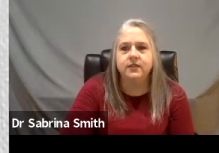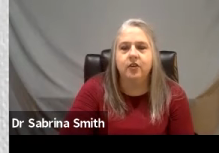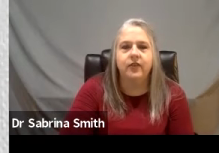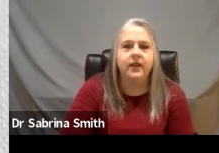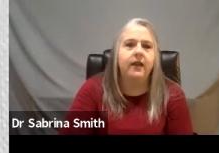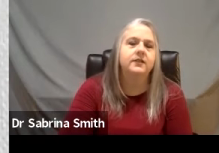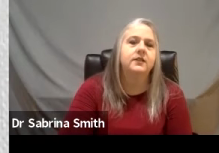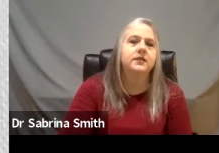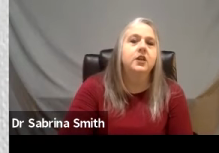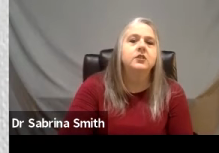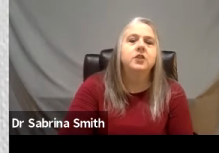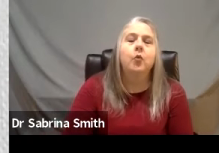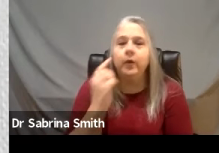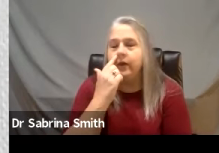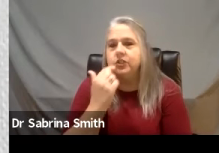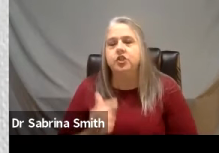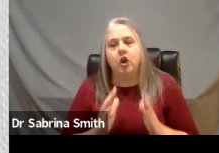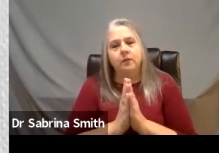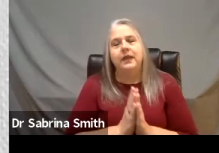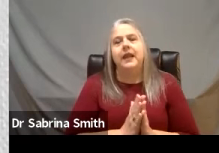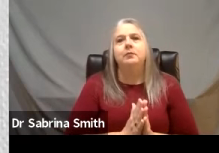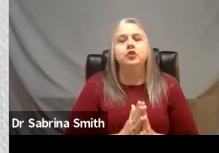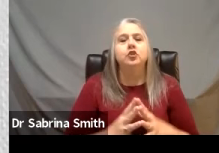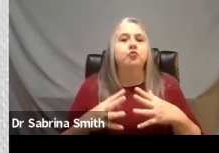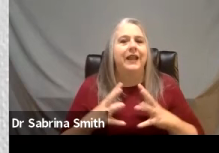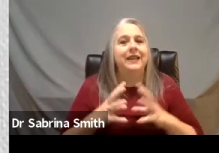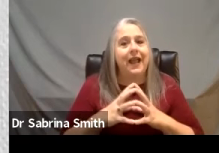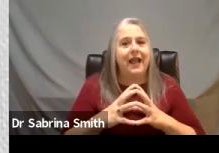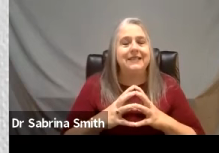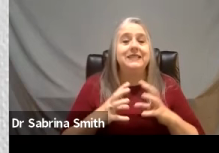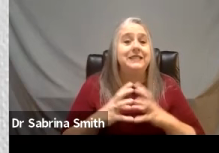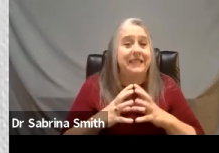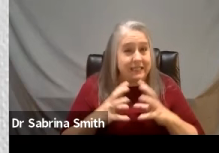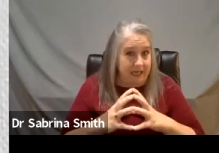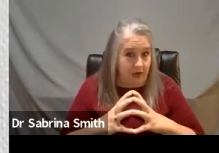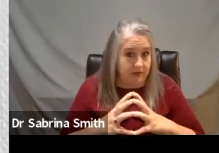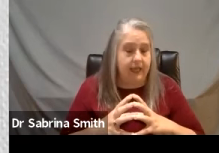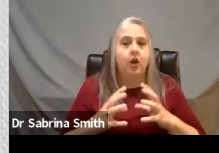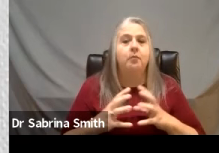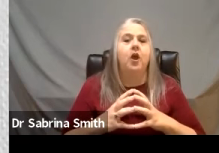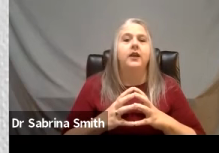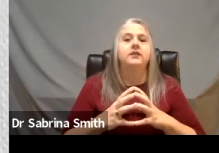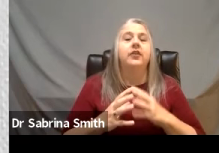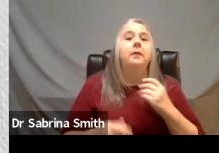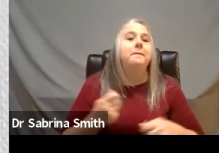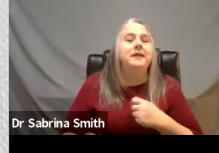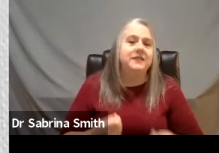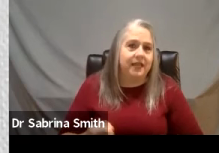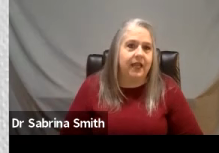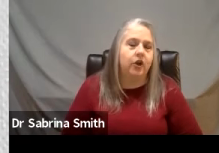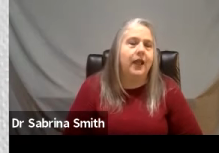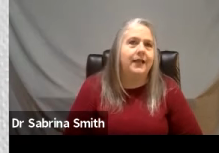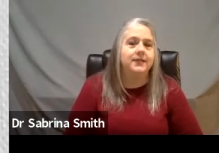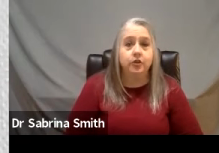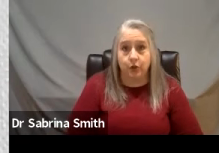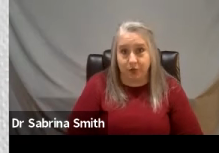and self-analysis. So we want to start being able to recognize details in our product that are missing